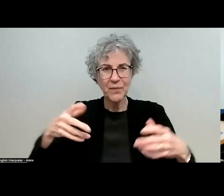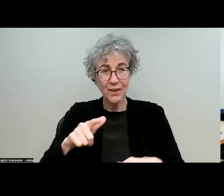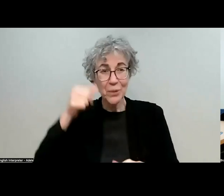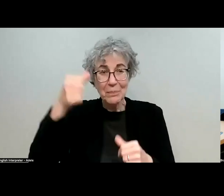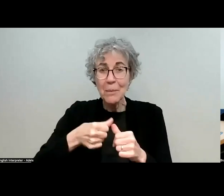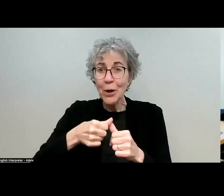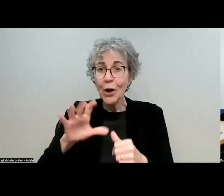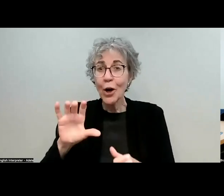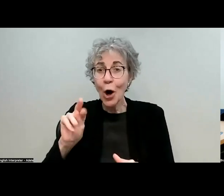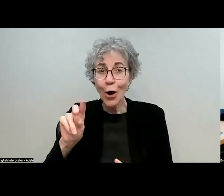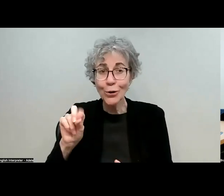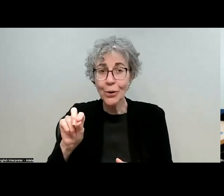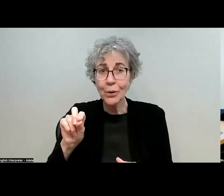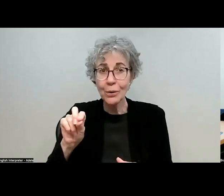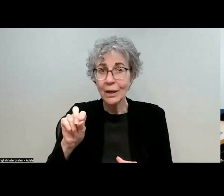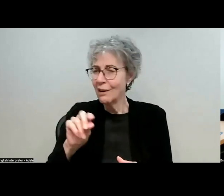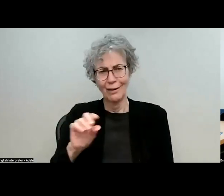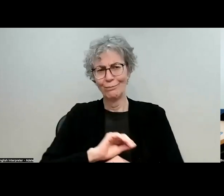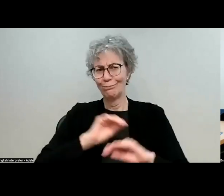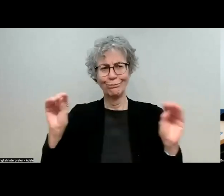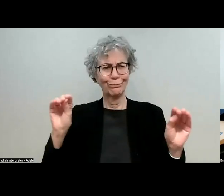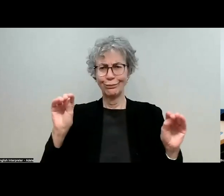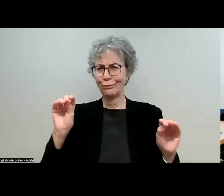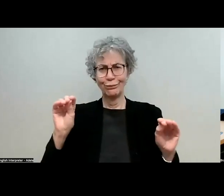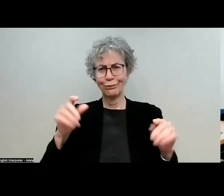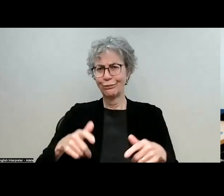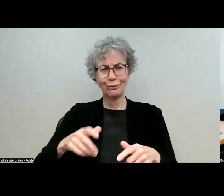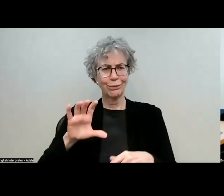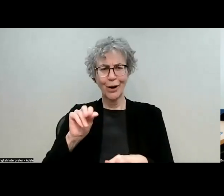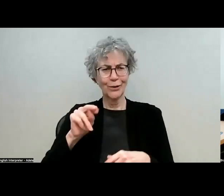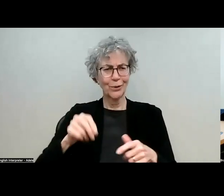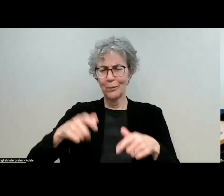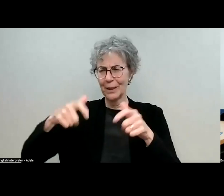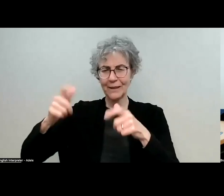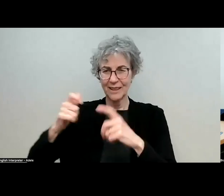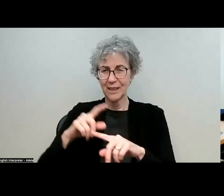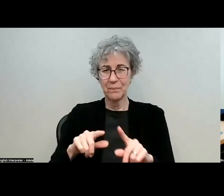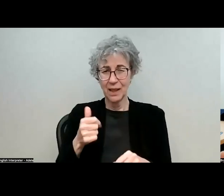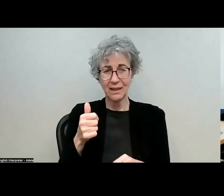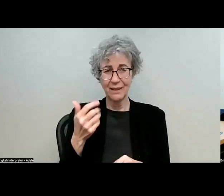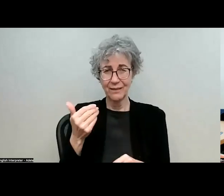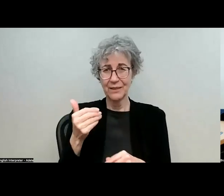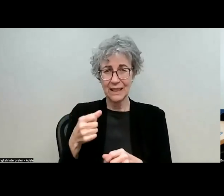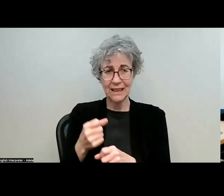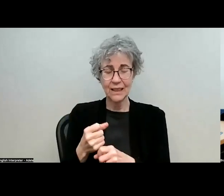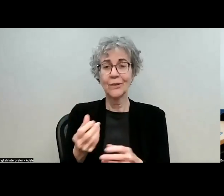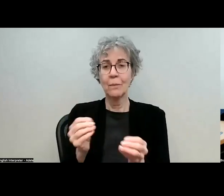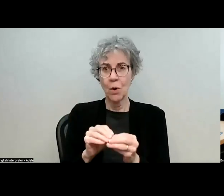Scarborough. You moved to Scarborough to get a detached home in a neighborhood. But in the last 10, 15 years, there's been more and